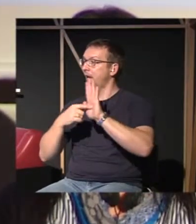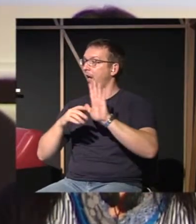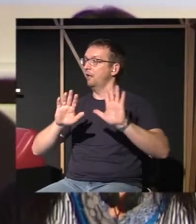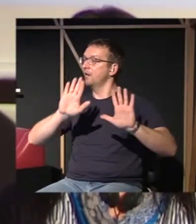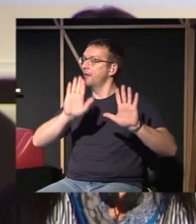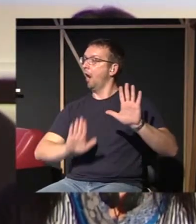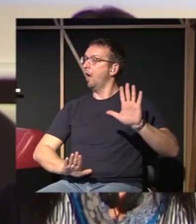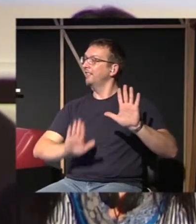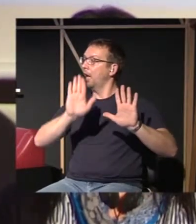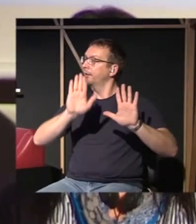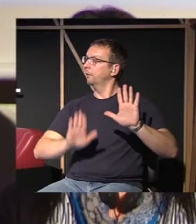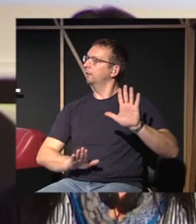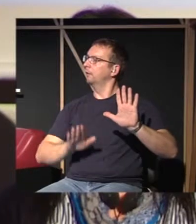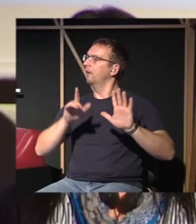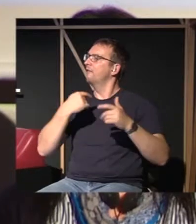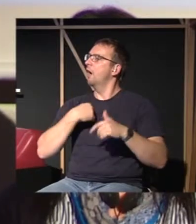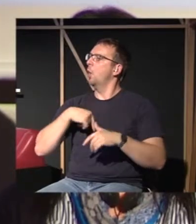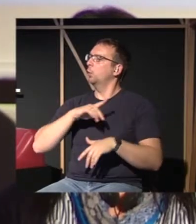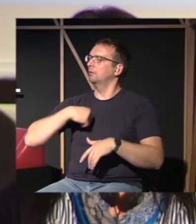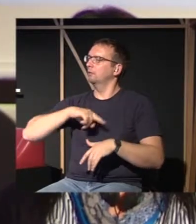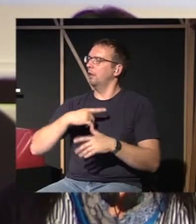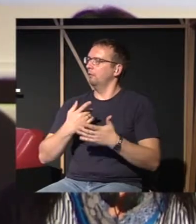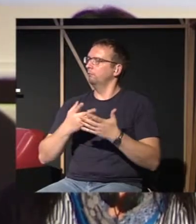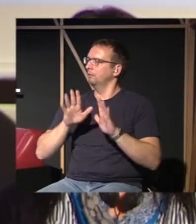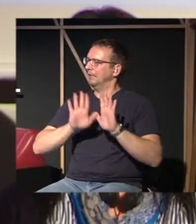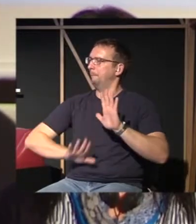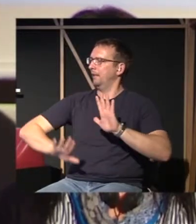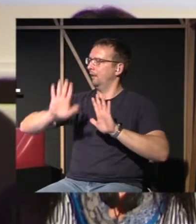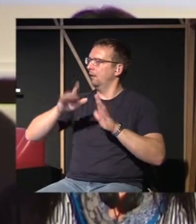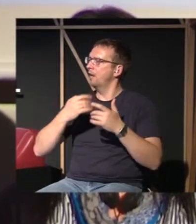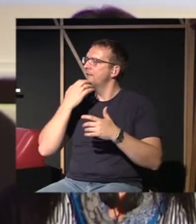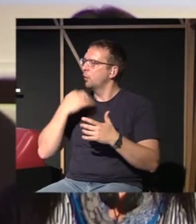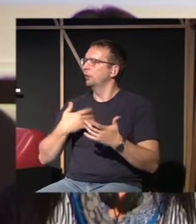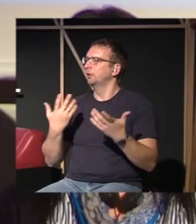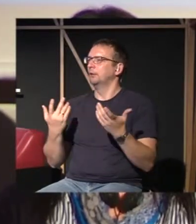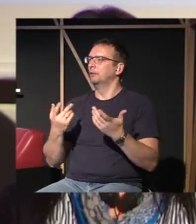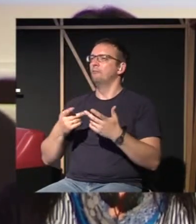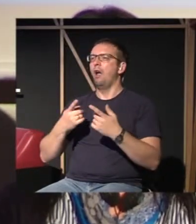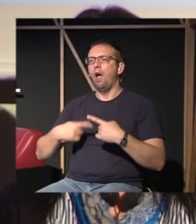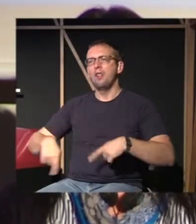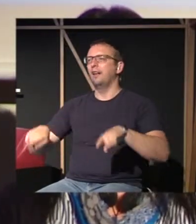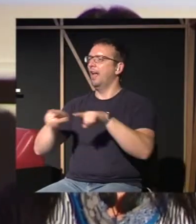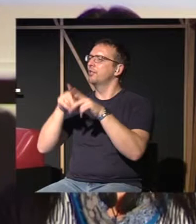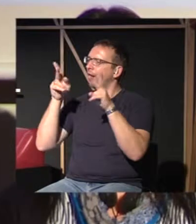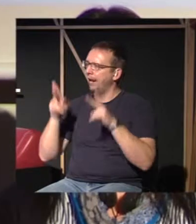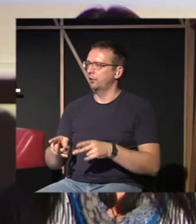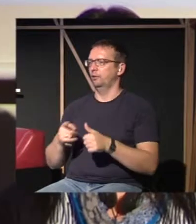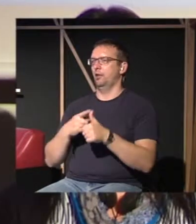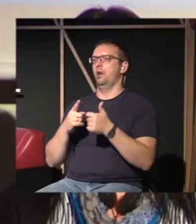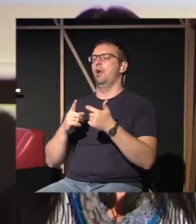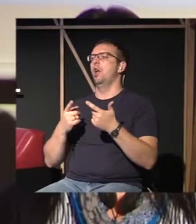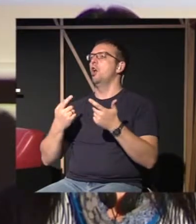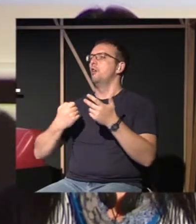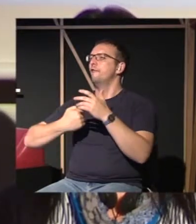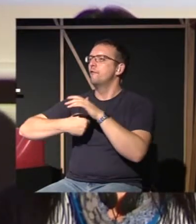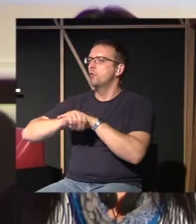everybody is able to watch a football game and everybody has the same rights. It's social justice. It's something that Cafe works very hard